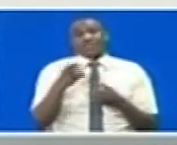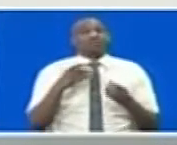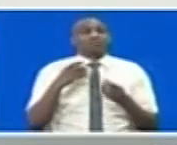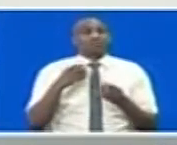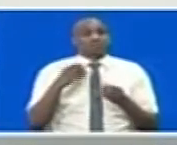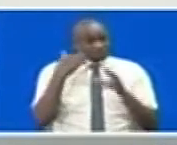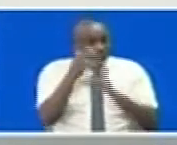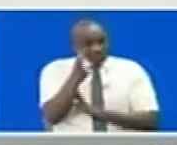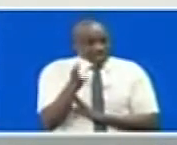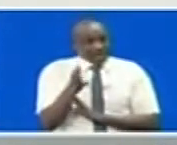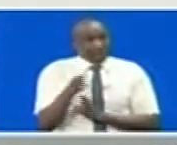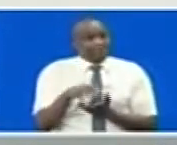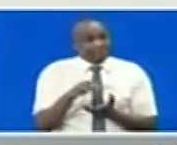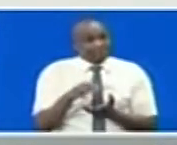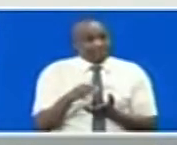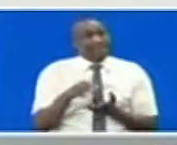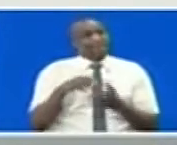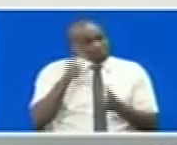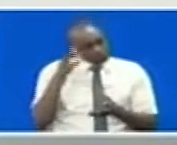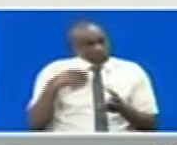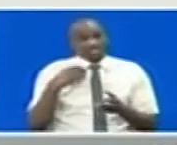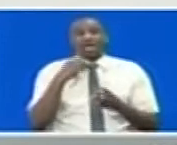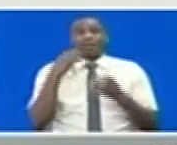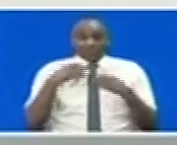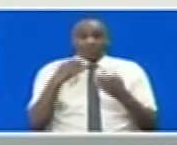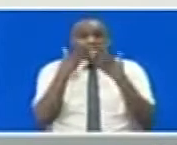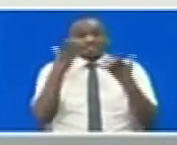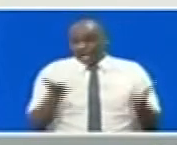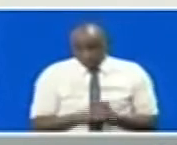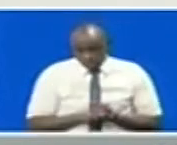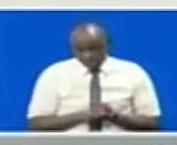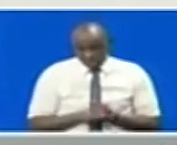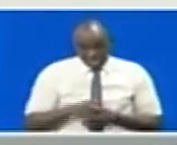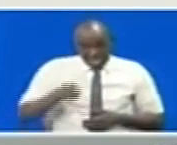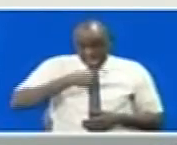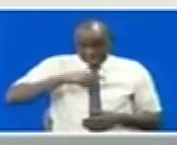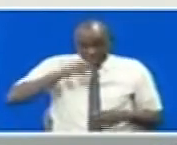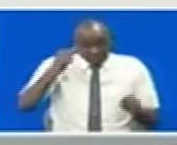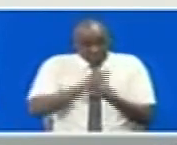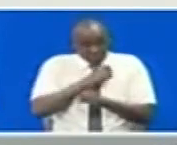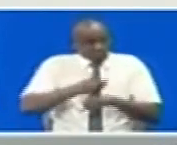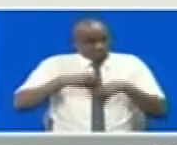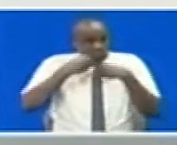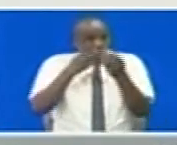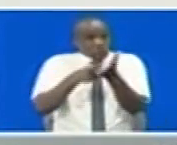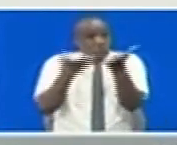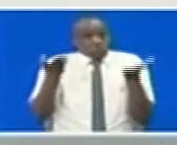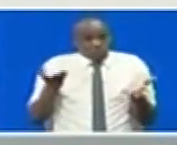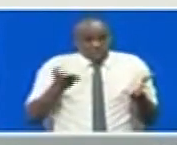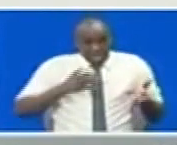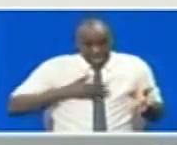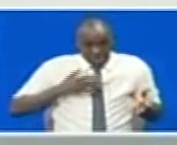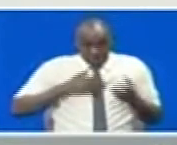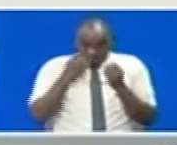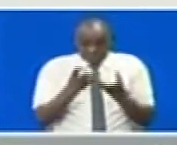the most common response is that we cannot disclose our